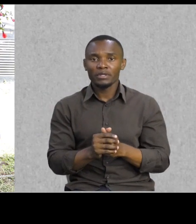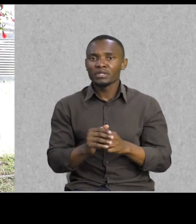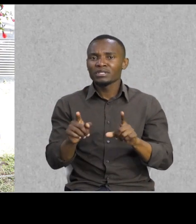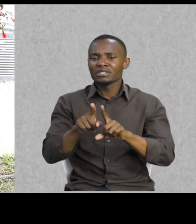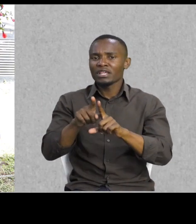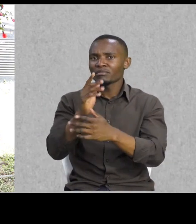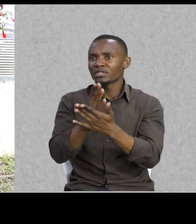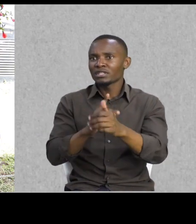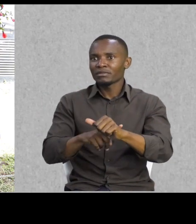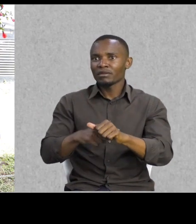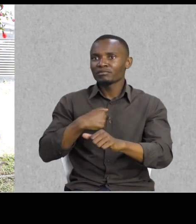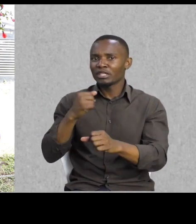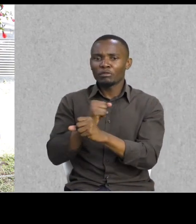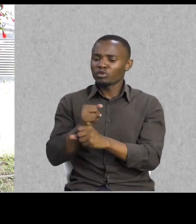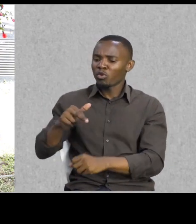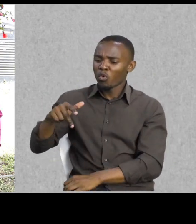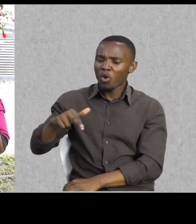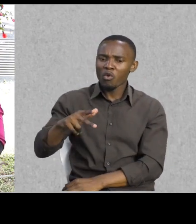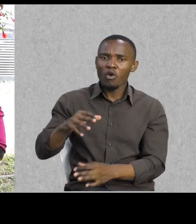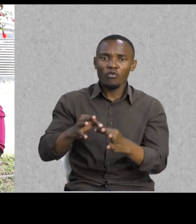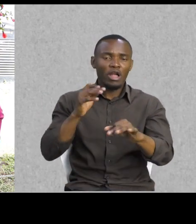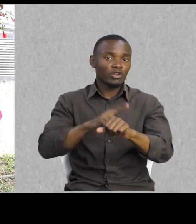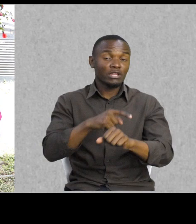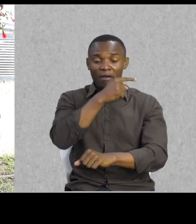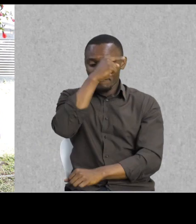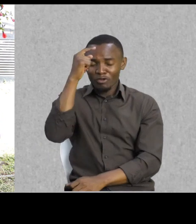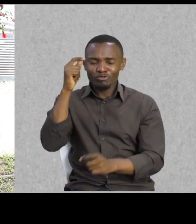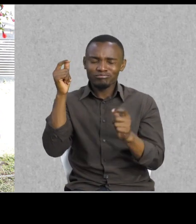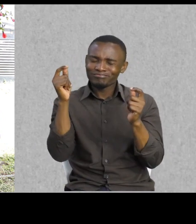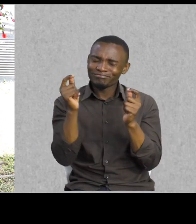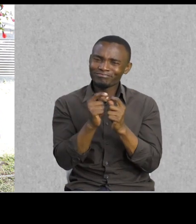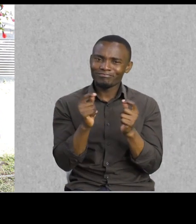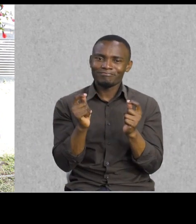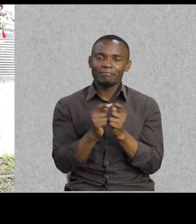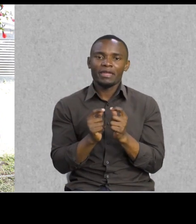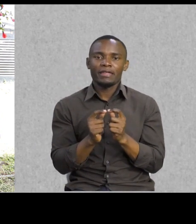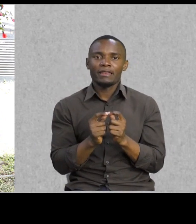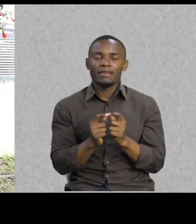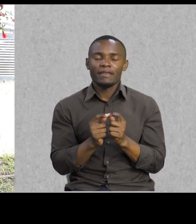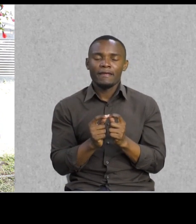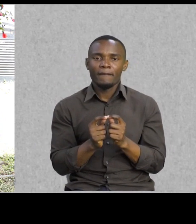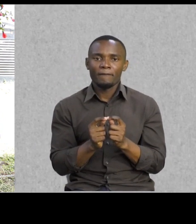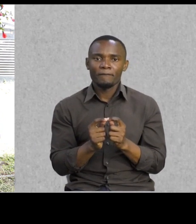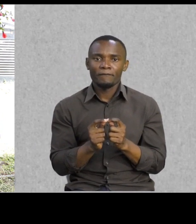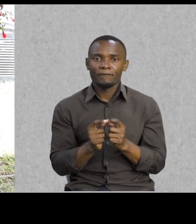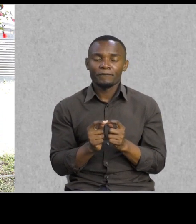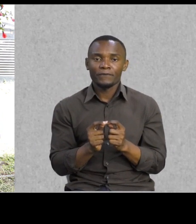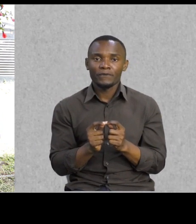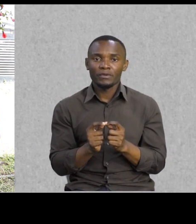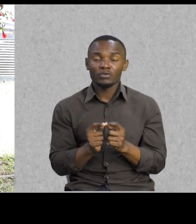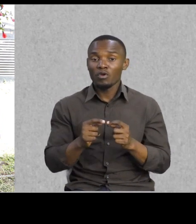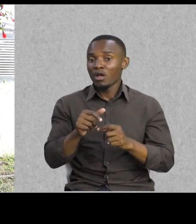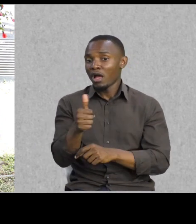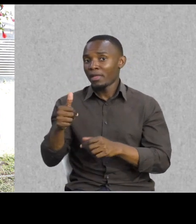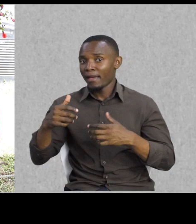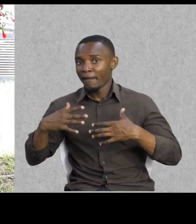not even walk for long because the pain was extremely so high. Yeah, so that's so